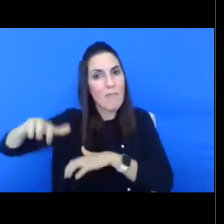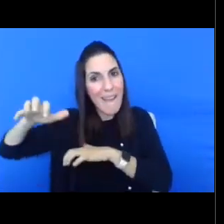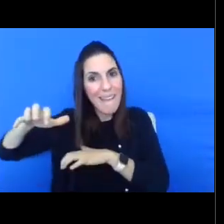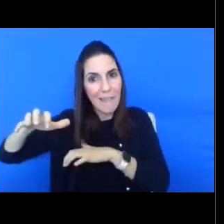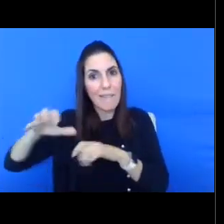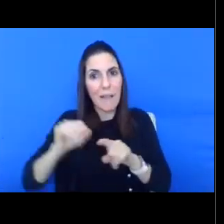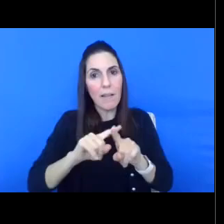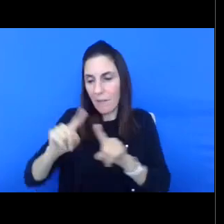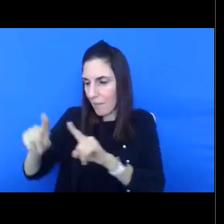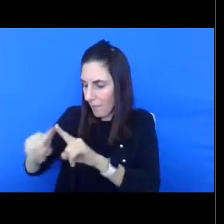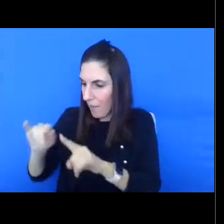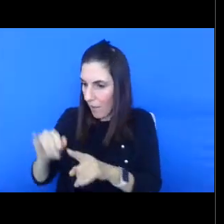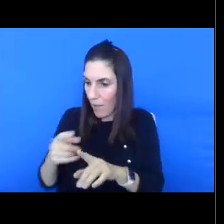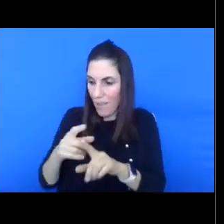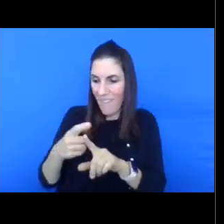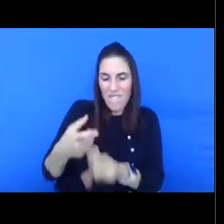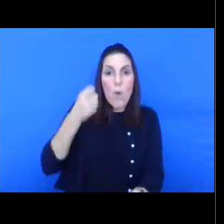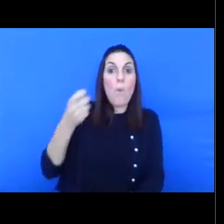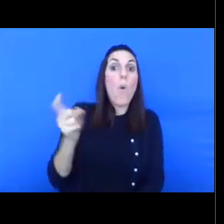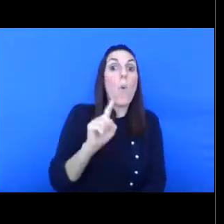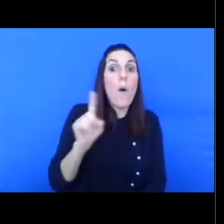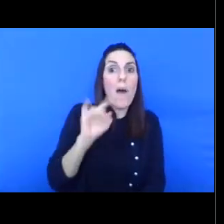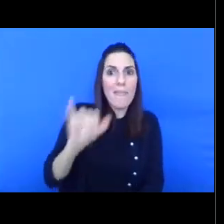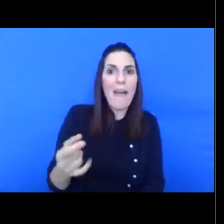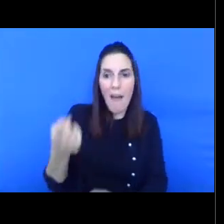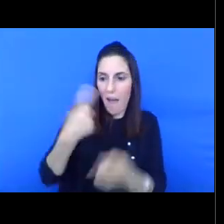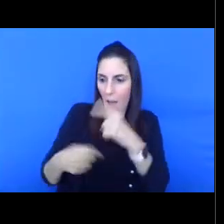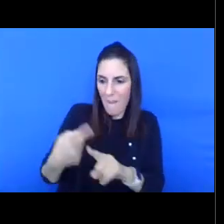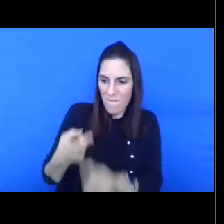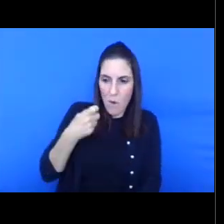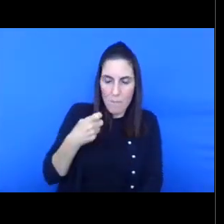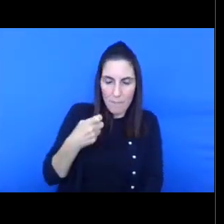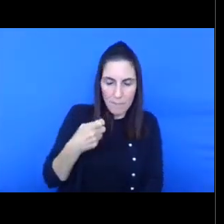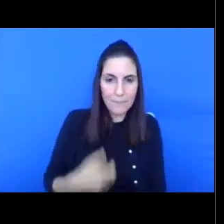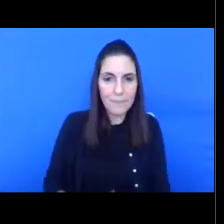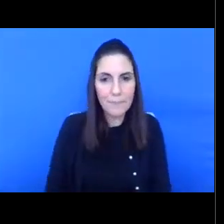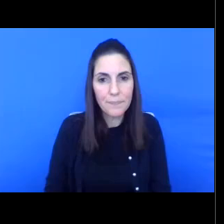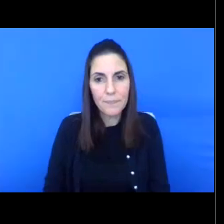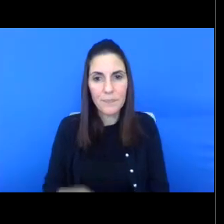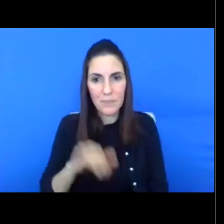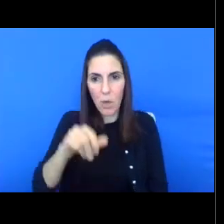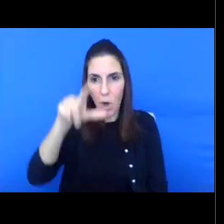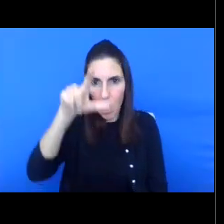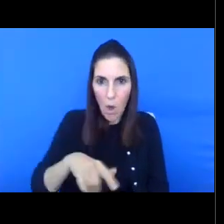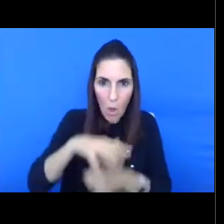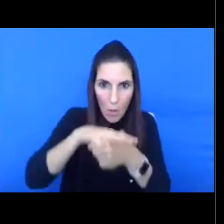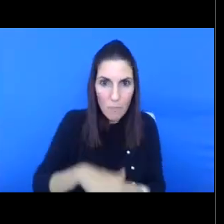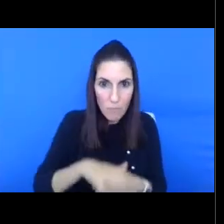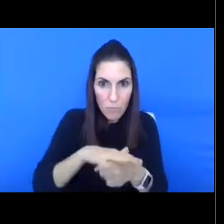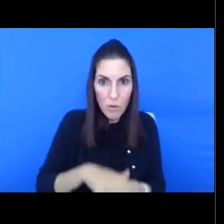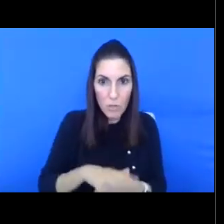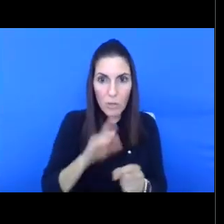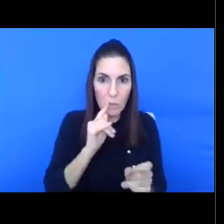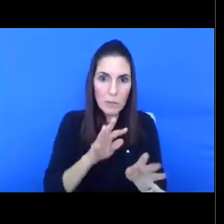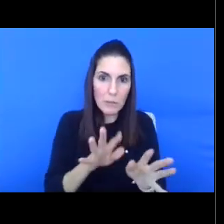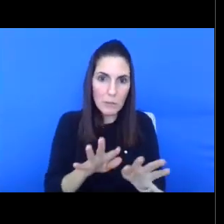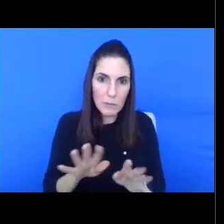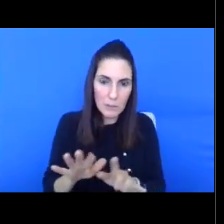can make or break your day, depending on your philosophy. This low pressure moves through central Florida.